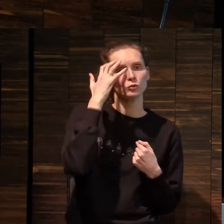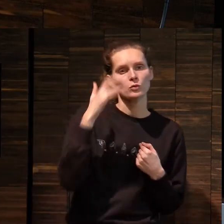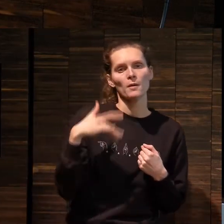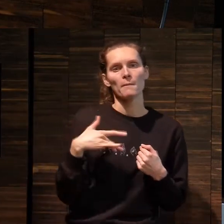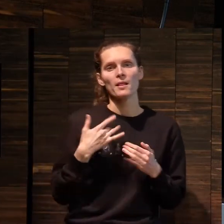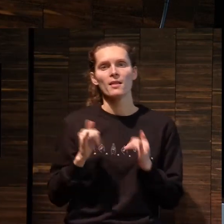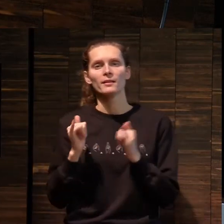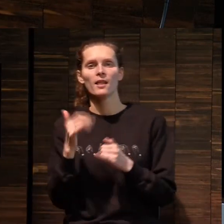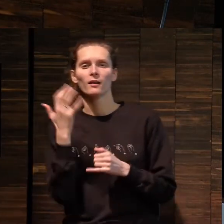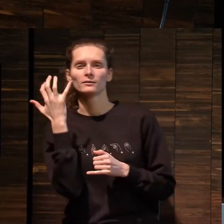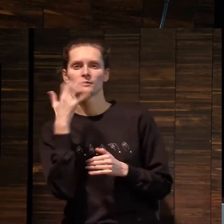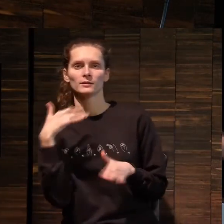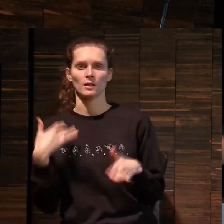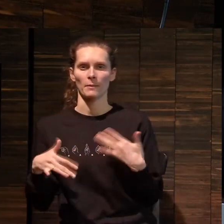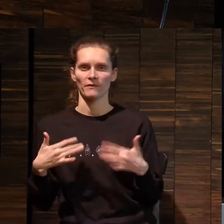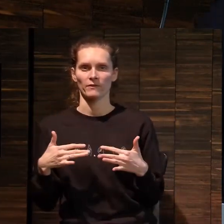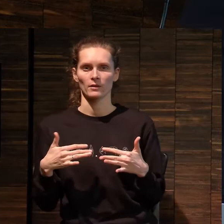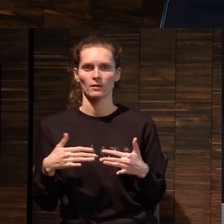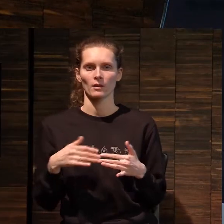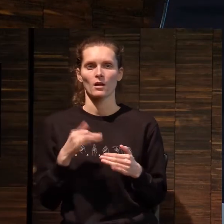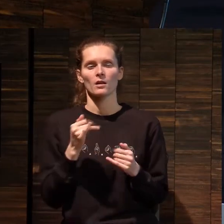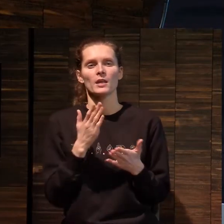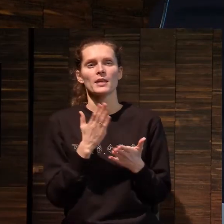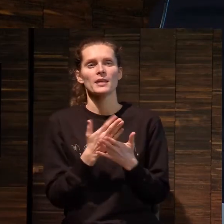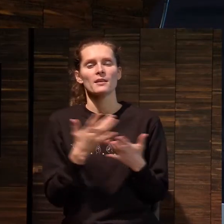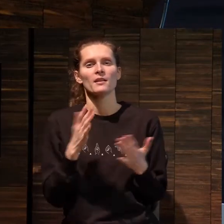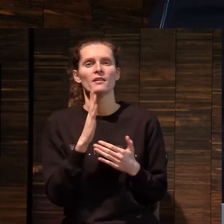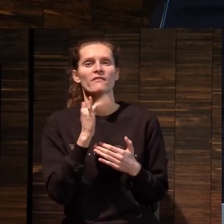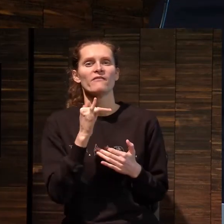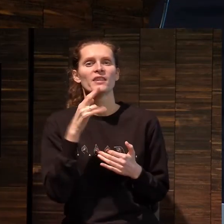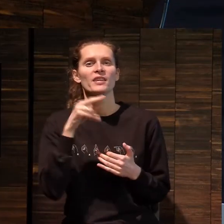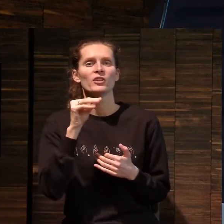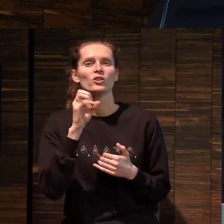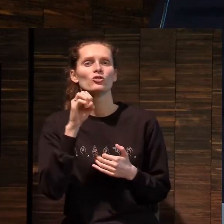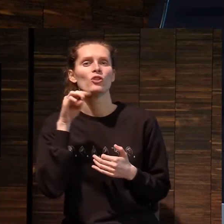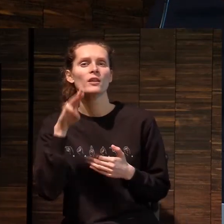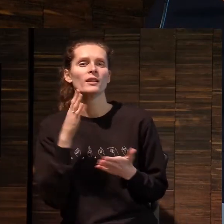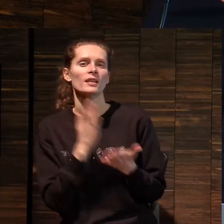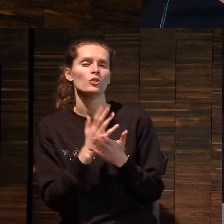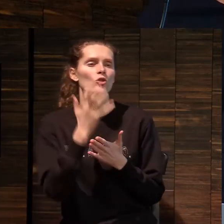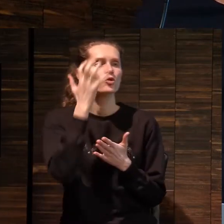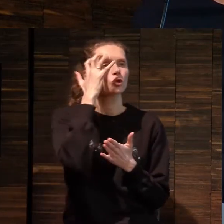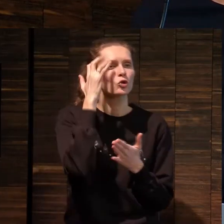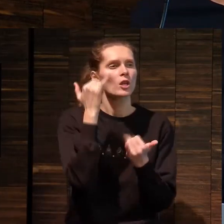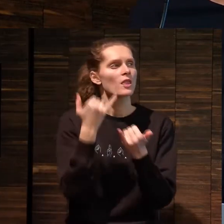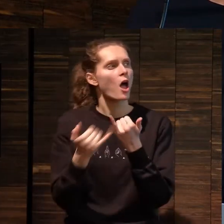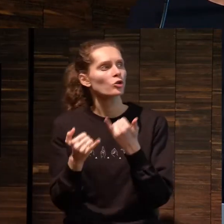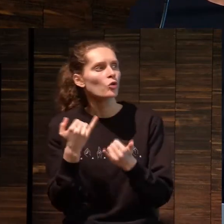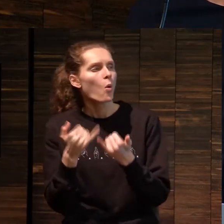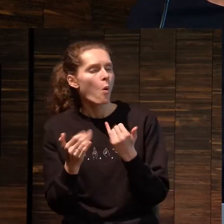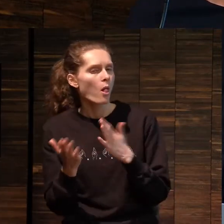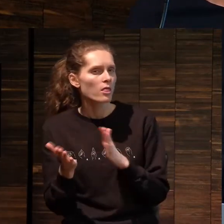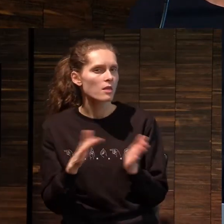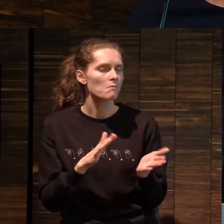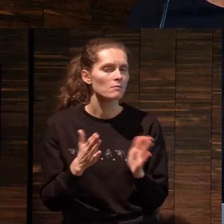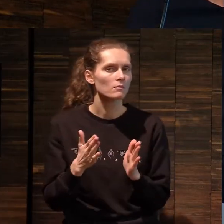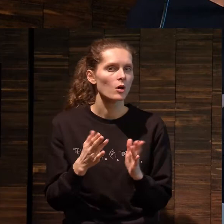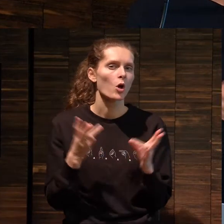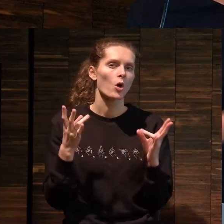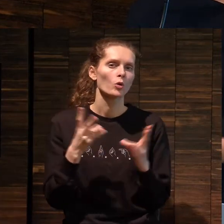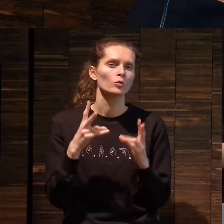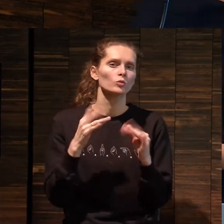Is the contrast of black and white enough? I think the question is caused by the new